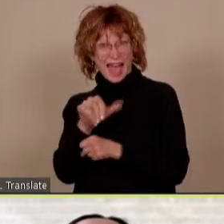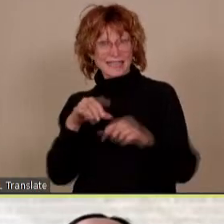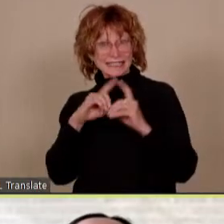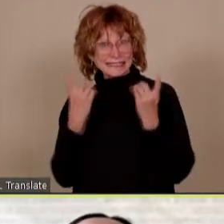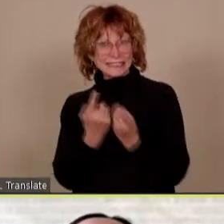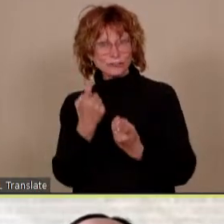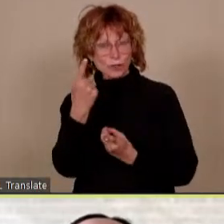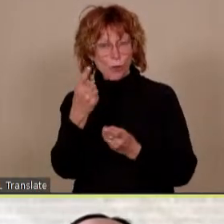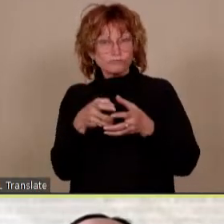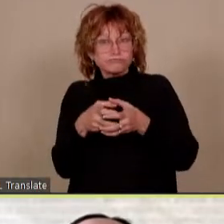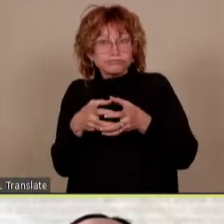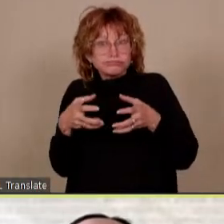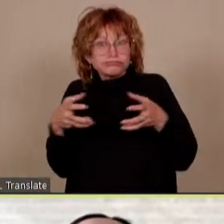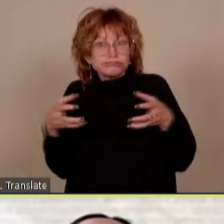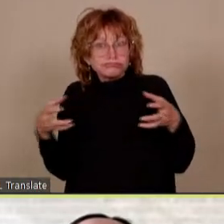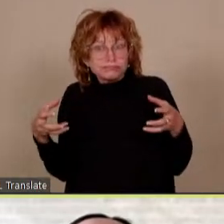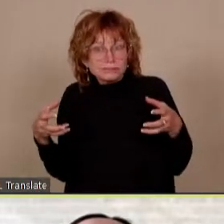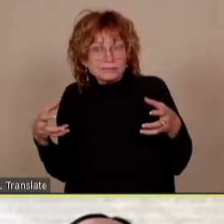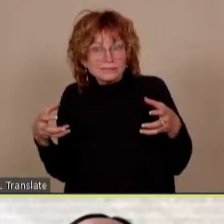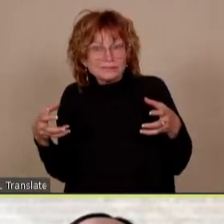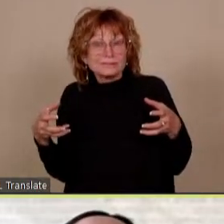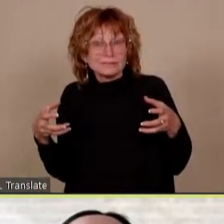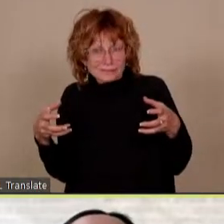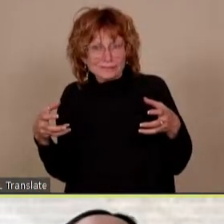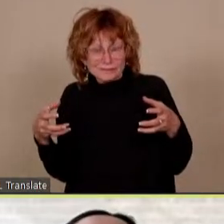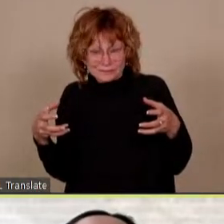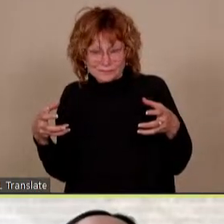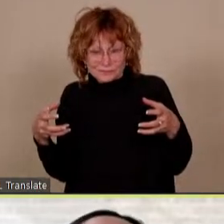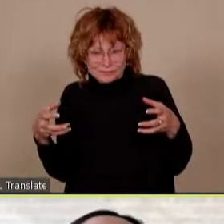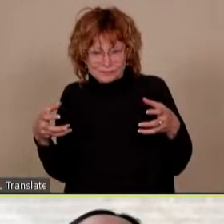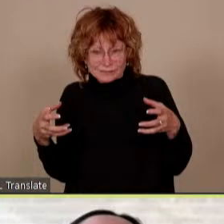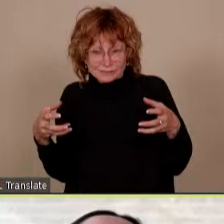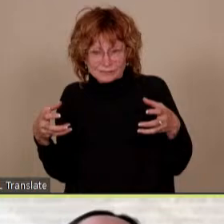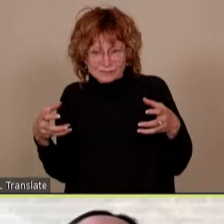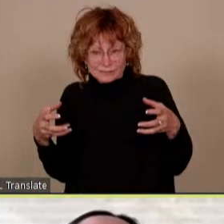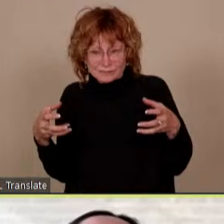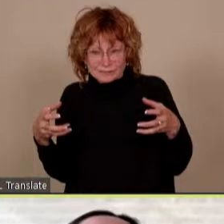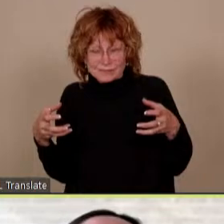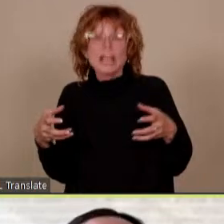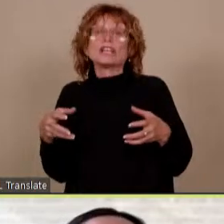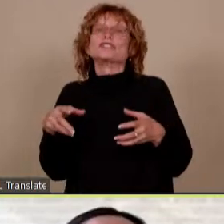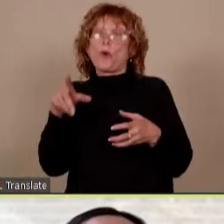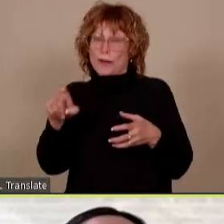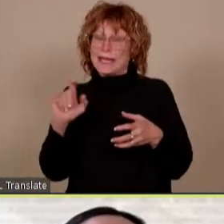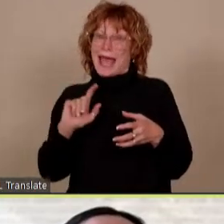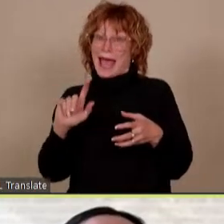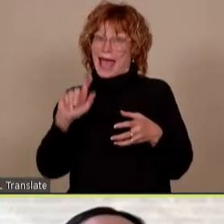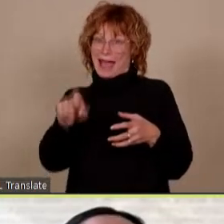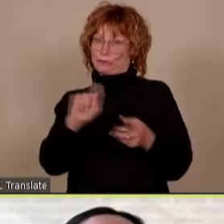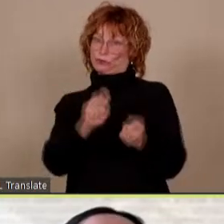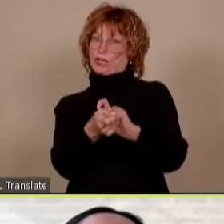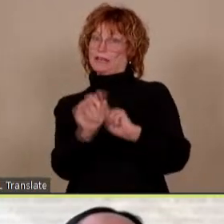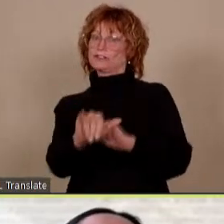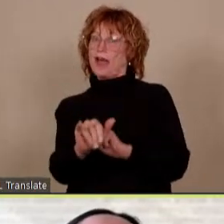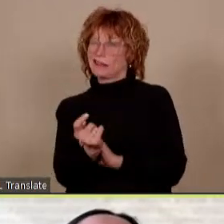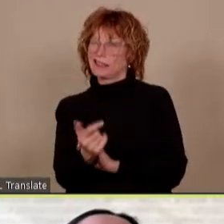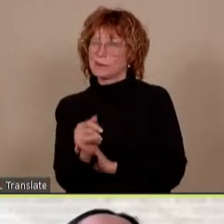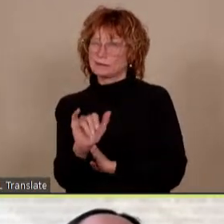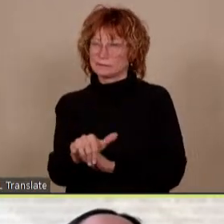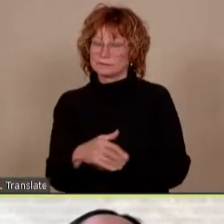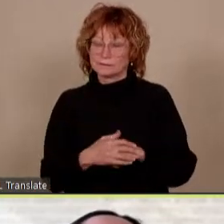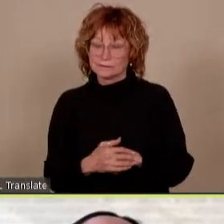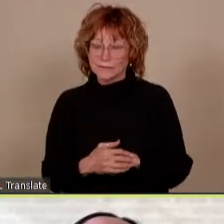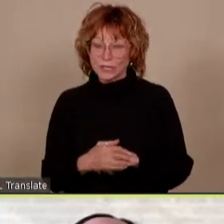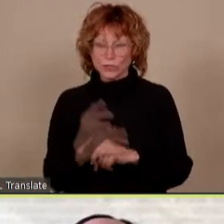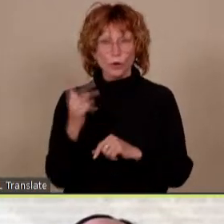District 1, and that will need to be adjusted a bit. So to the